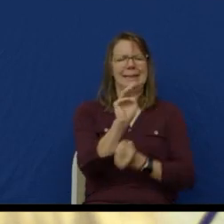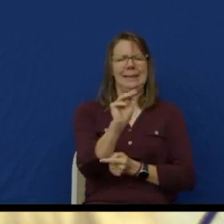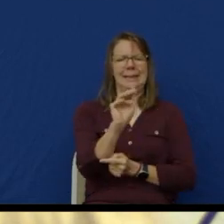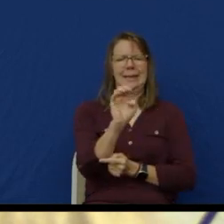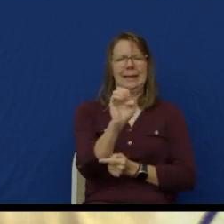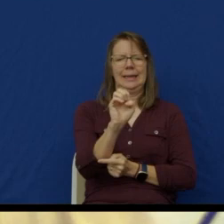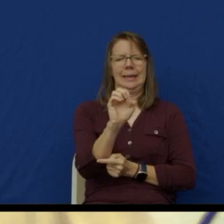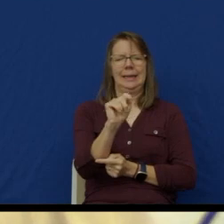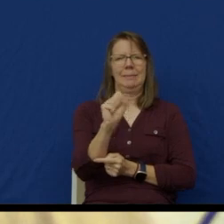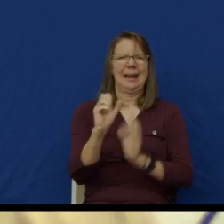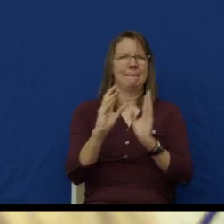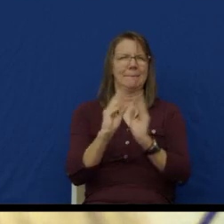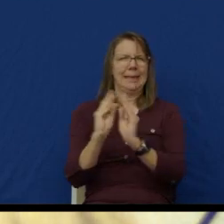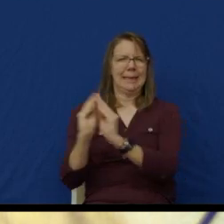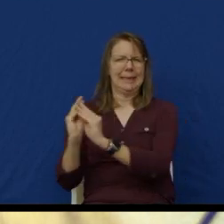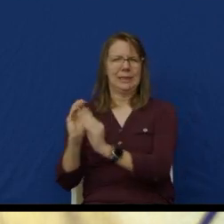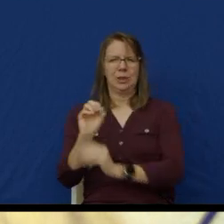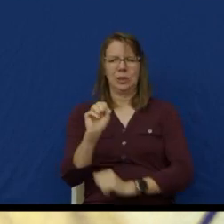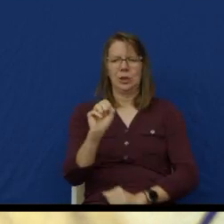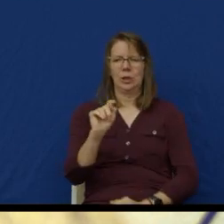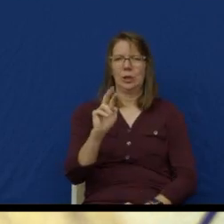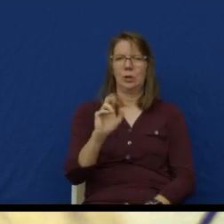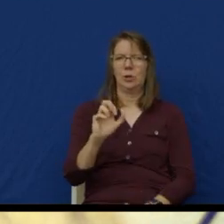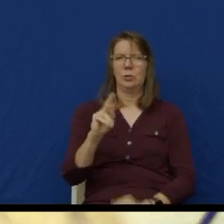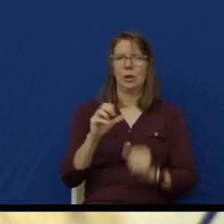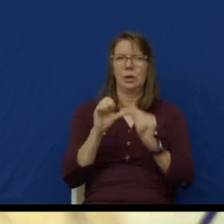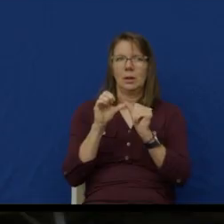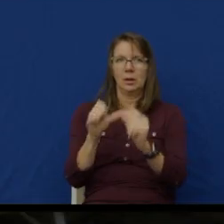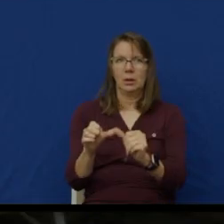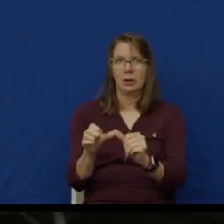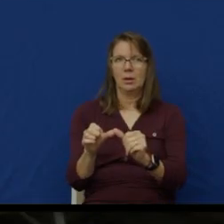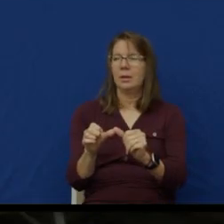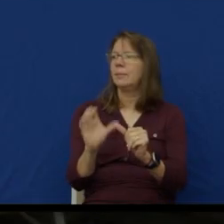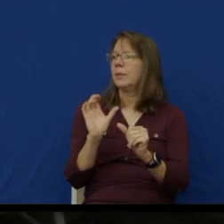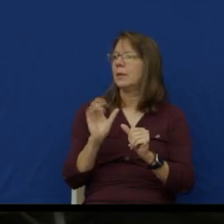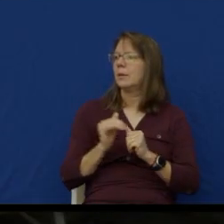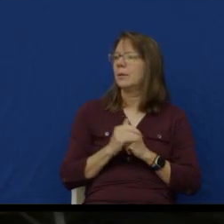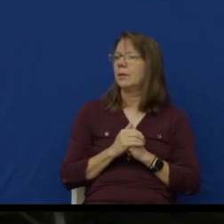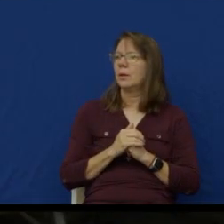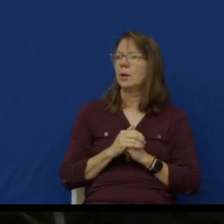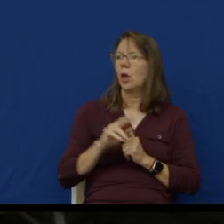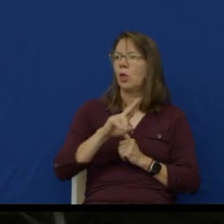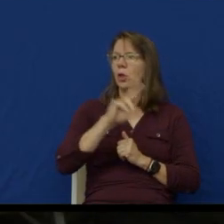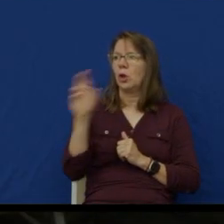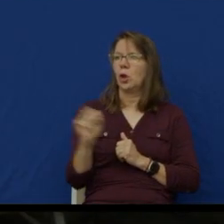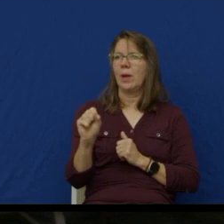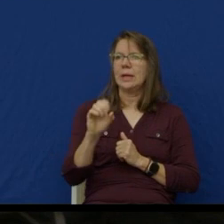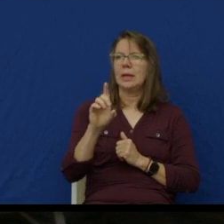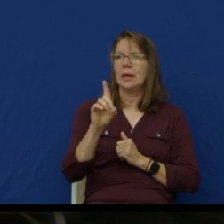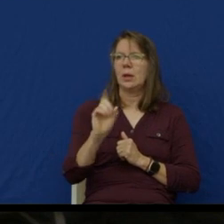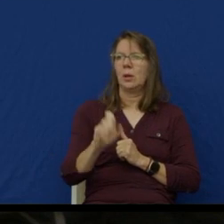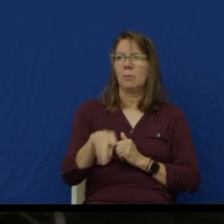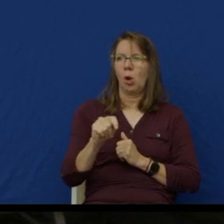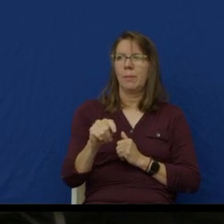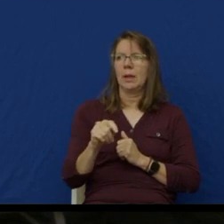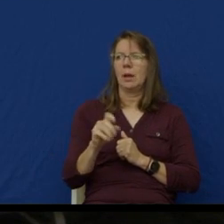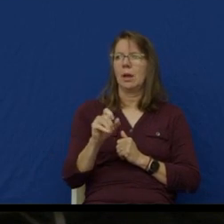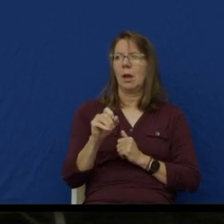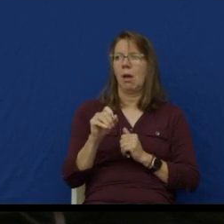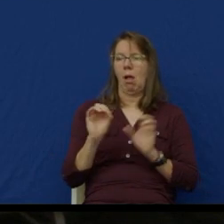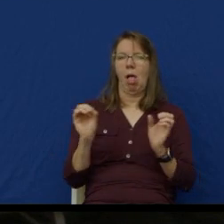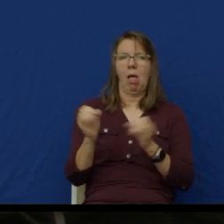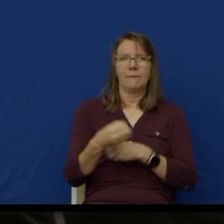Kentucky Meets Street continues. The U.S. Department of Education's Office of Special Education